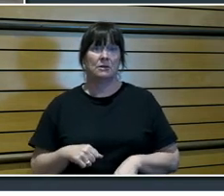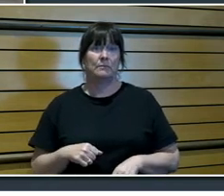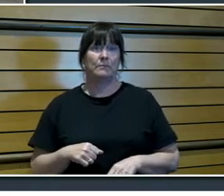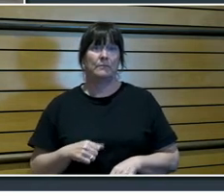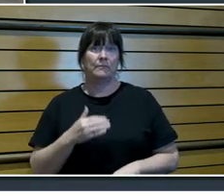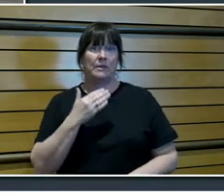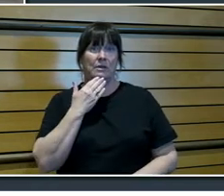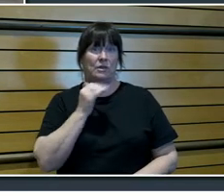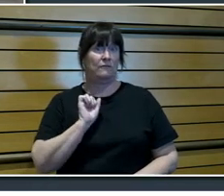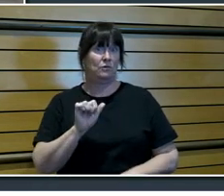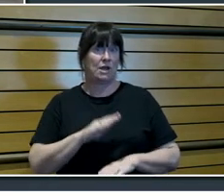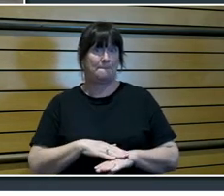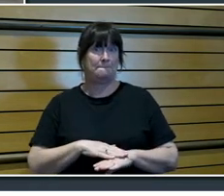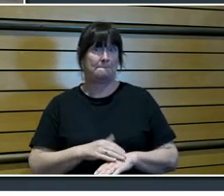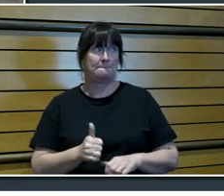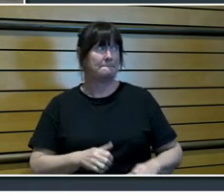Thank you very much for your time today.